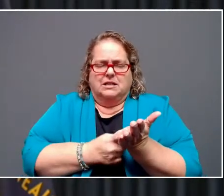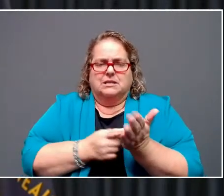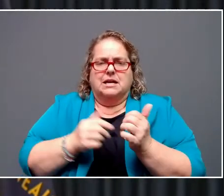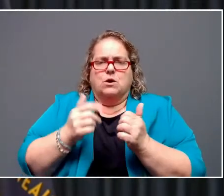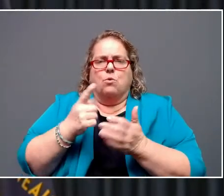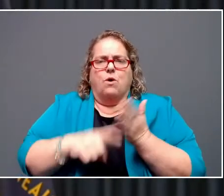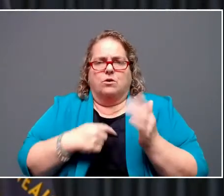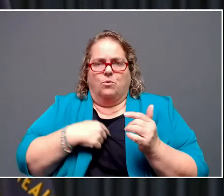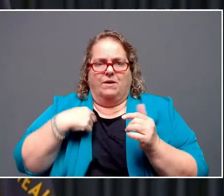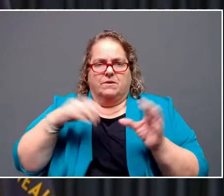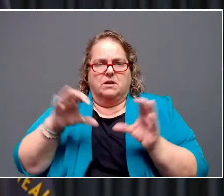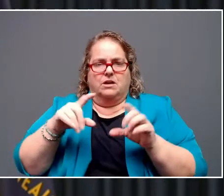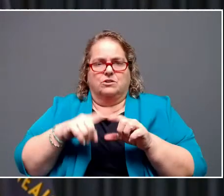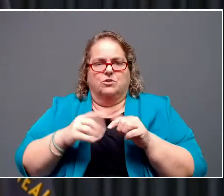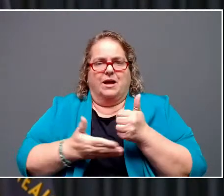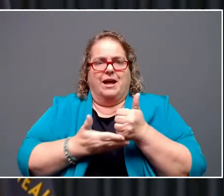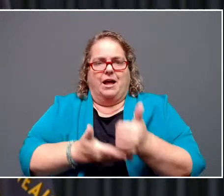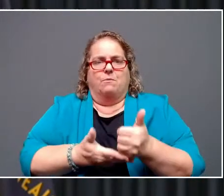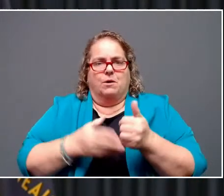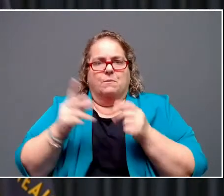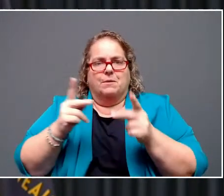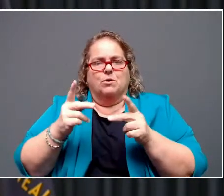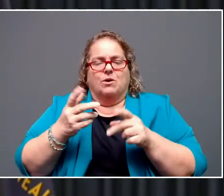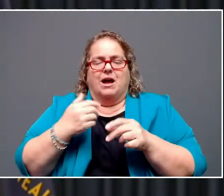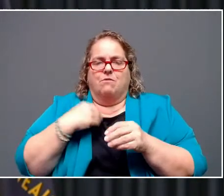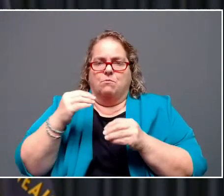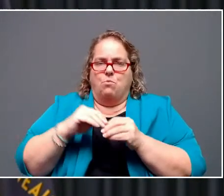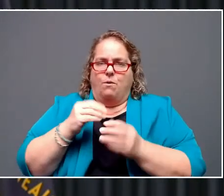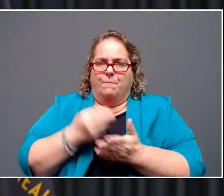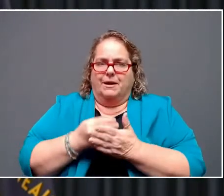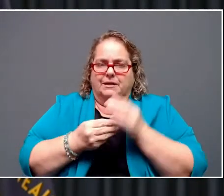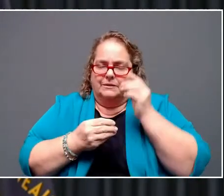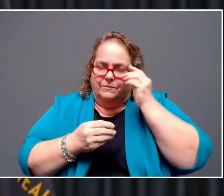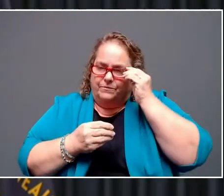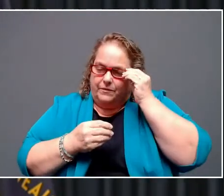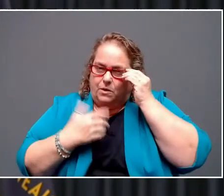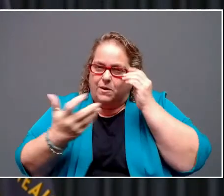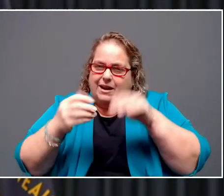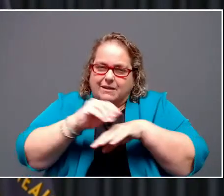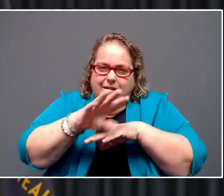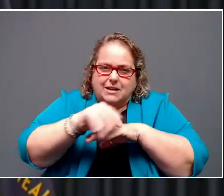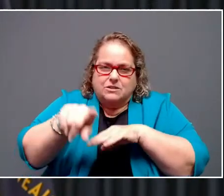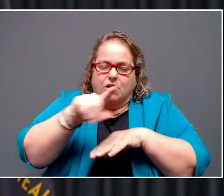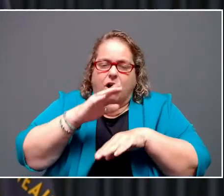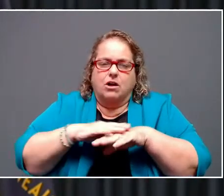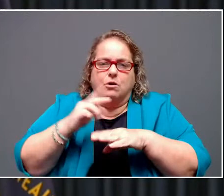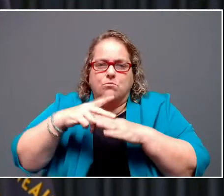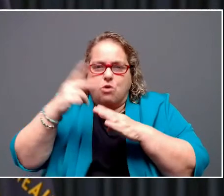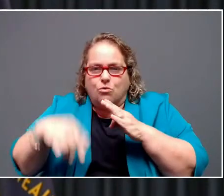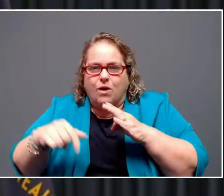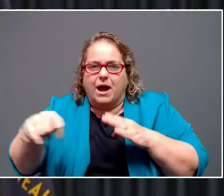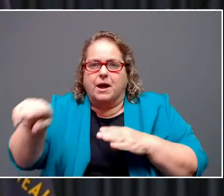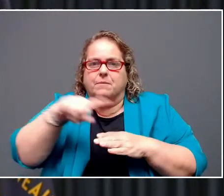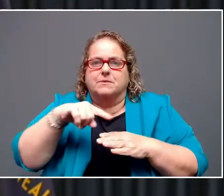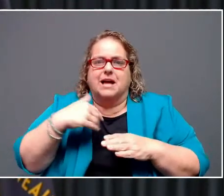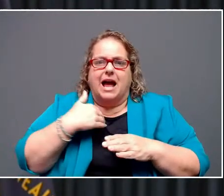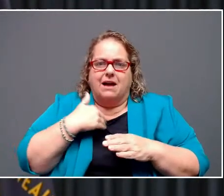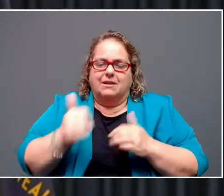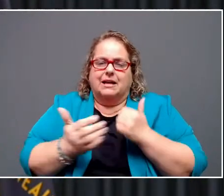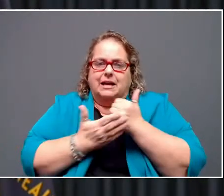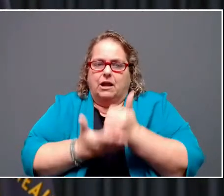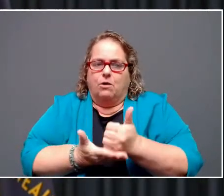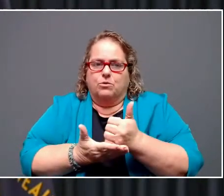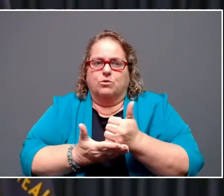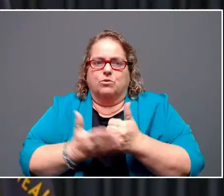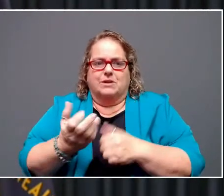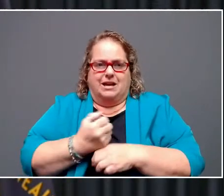or to advise them of some programs that are out there that can help. And I want to make sure families have this information and can take advantage of it. First